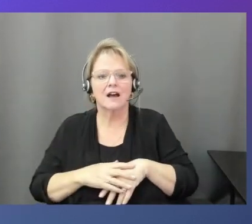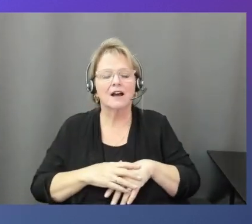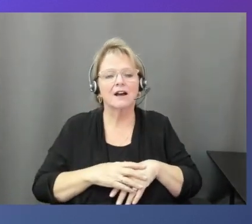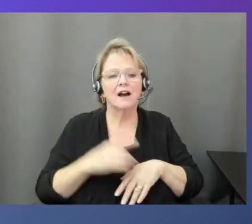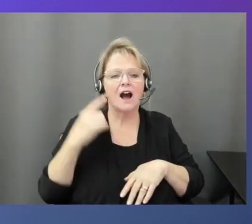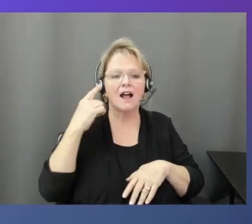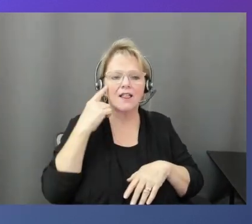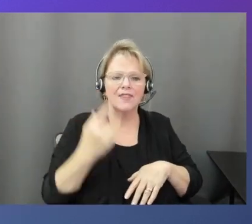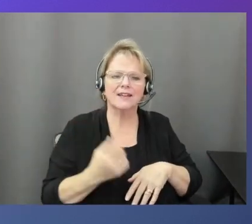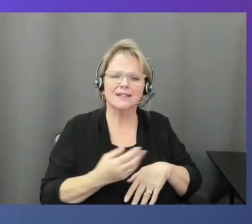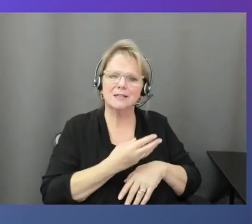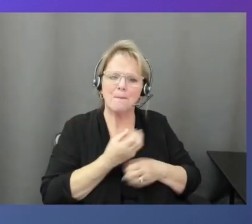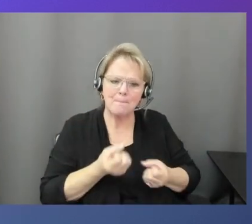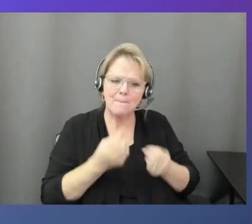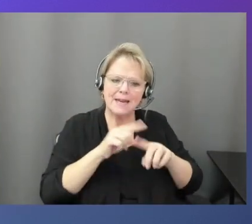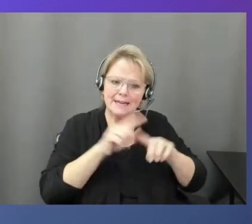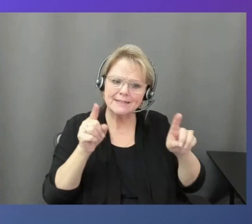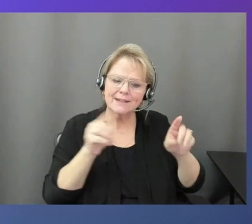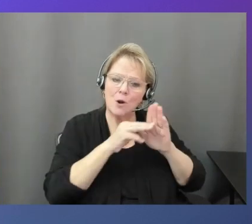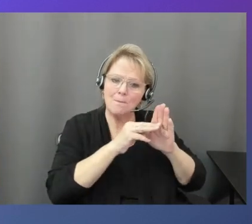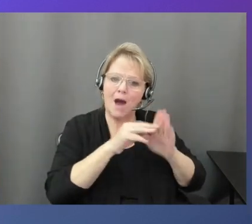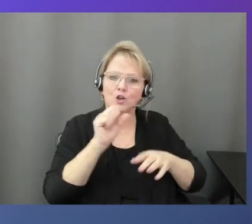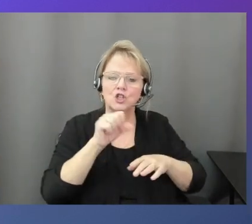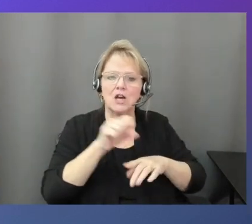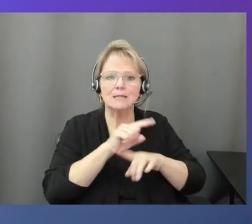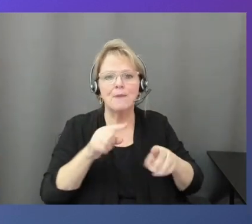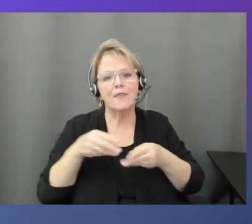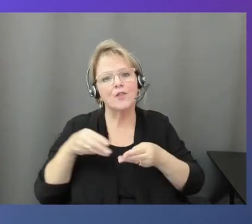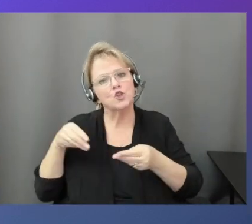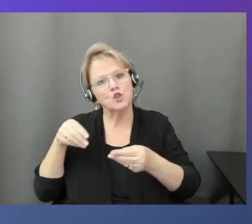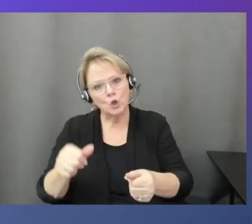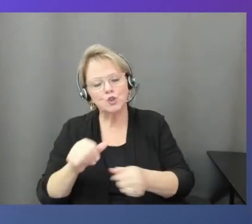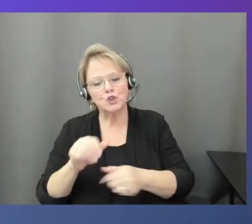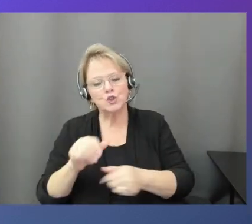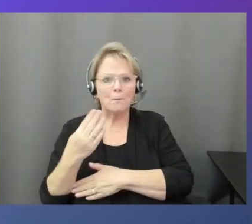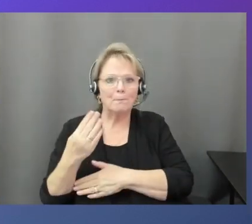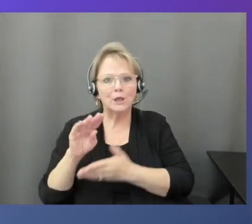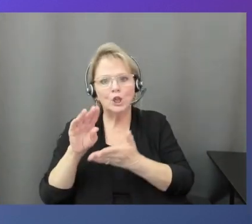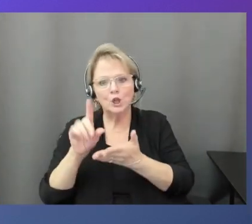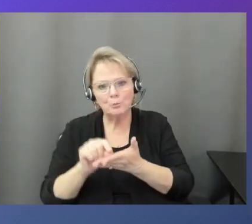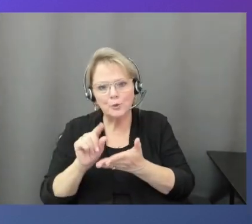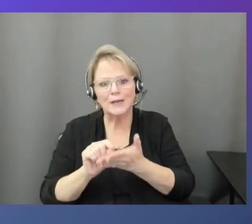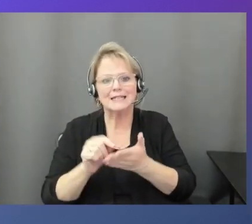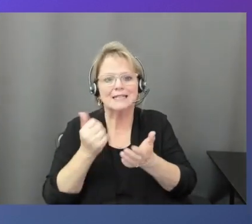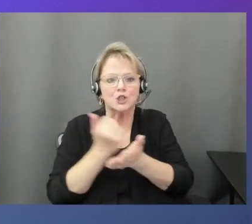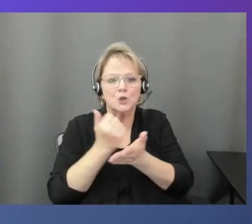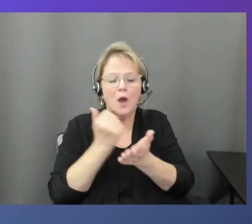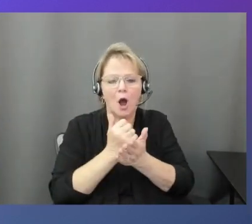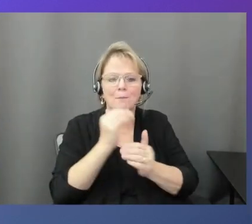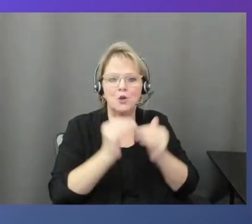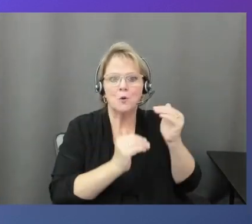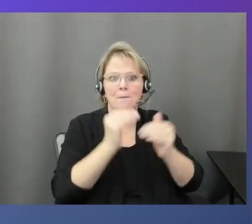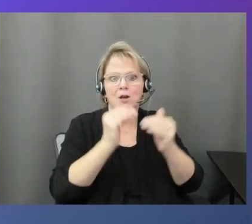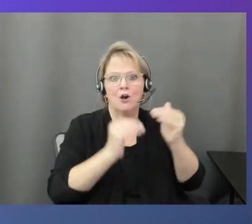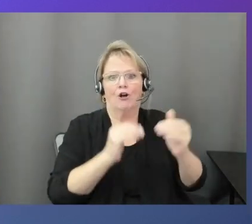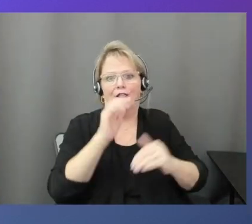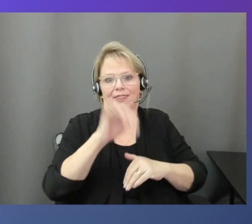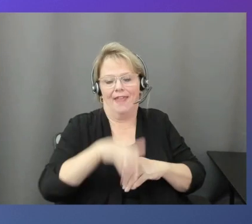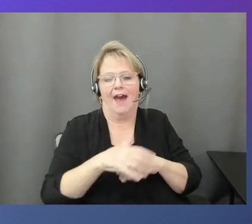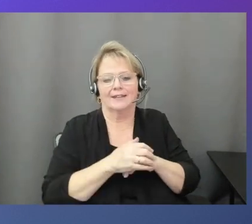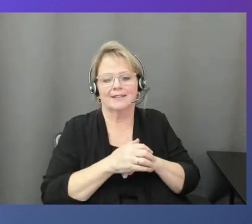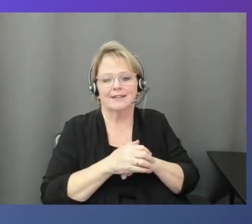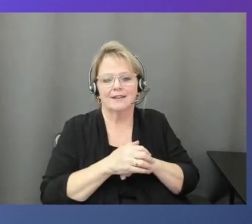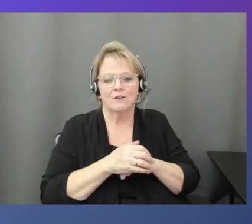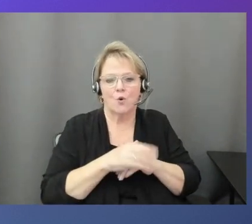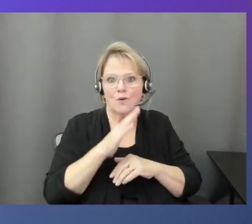solution templates that they have, or blueprints to help you build that 7-layer cake, having never been a baker. You'll see me reference these baking analogies, also having never